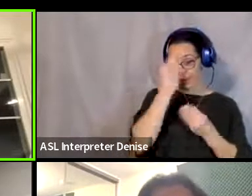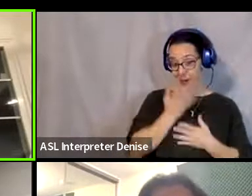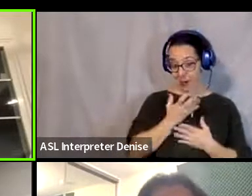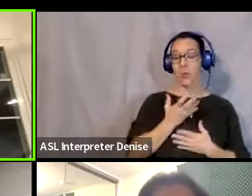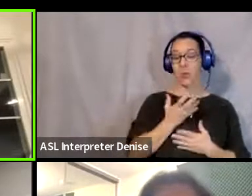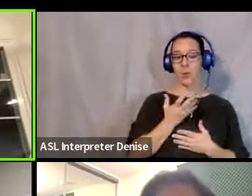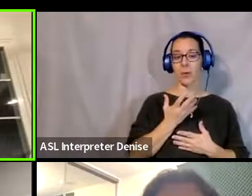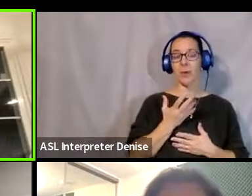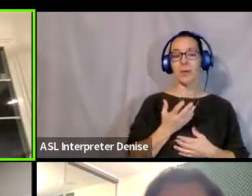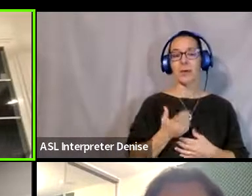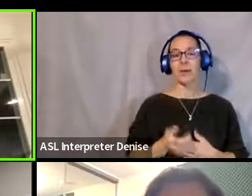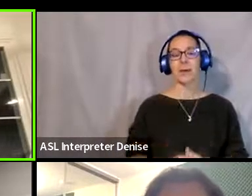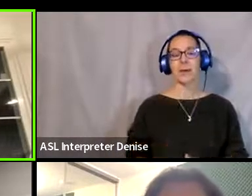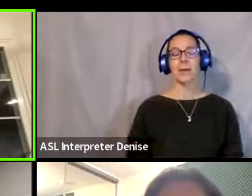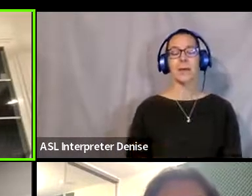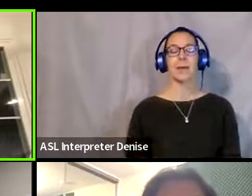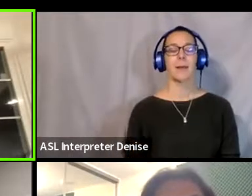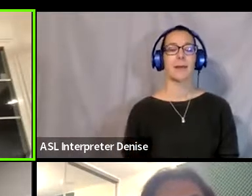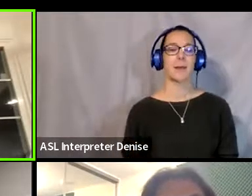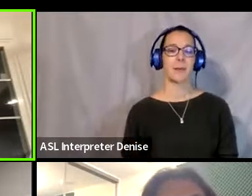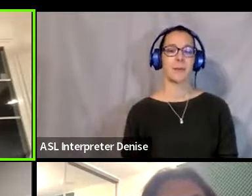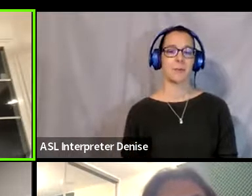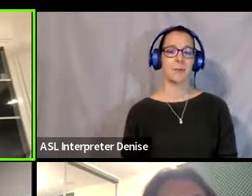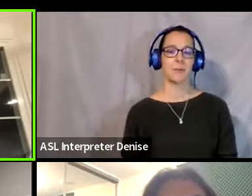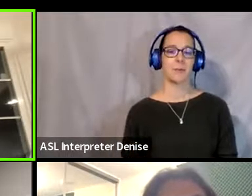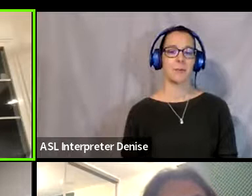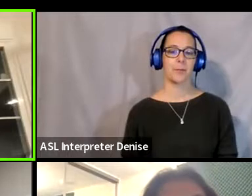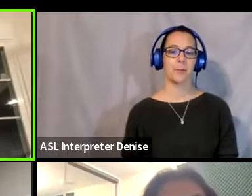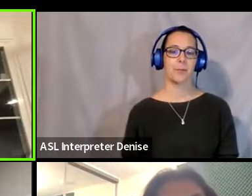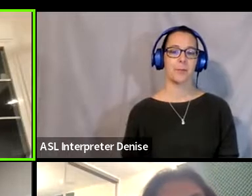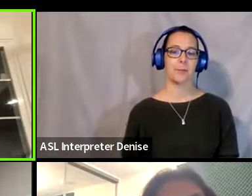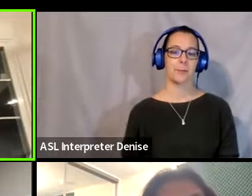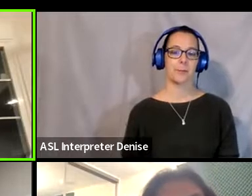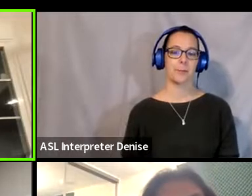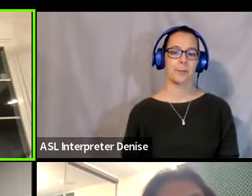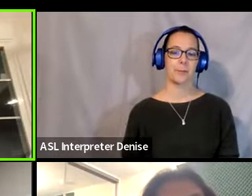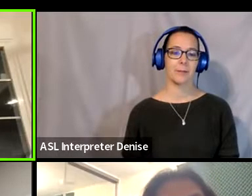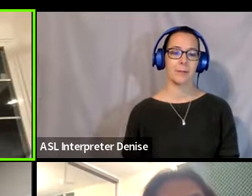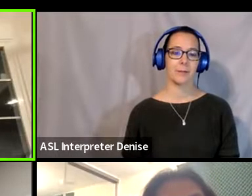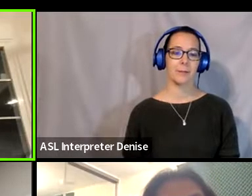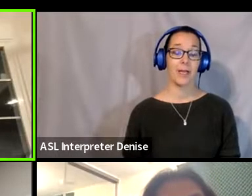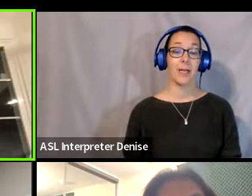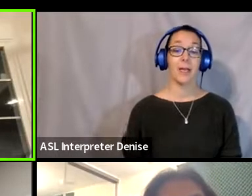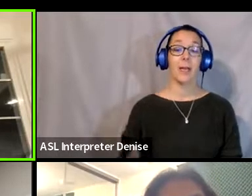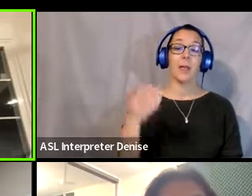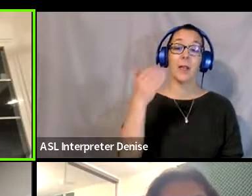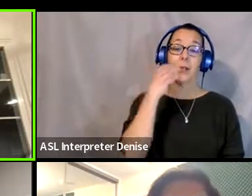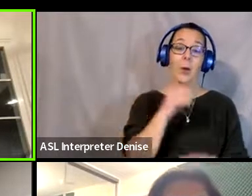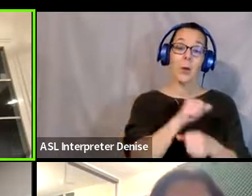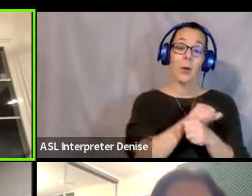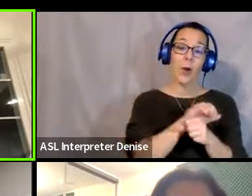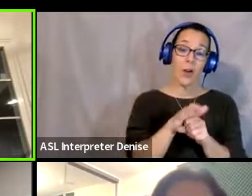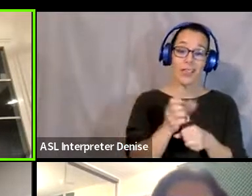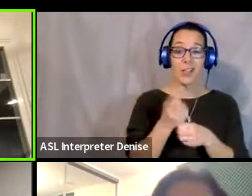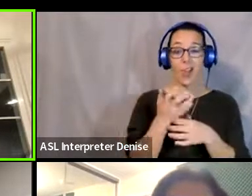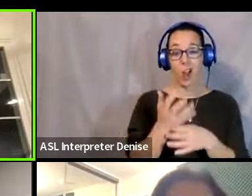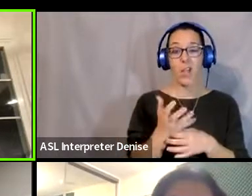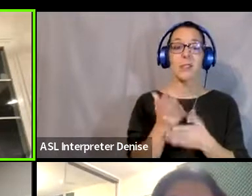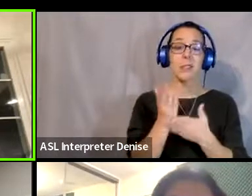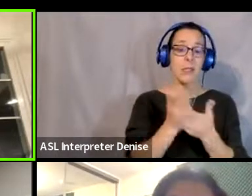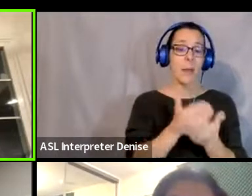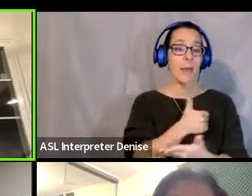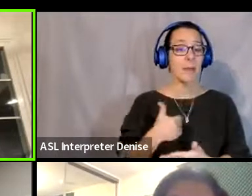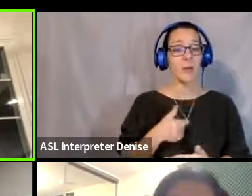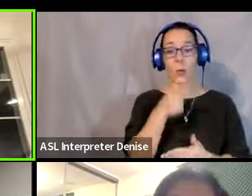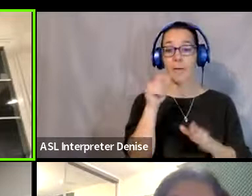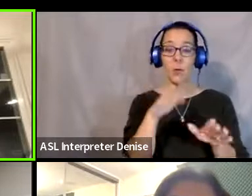that's something that with COVID. We've lost some members. We just lost